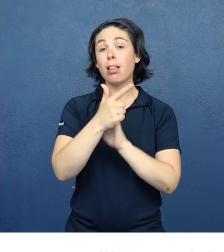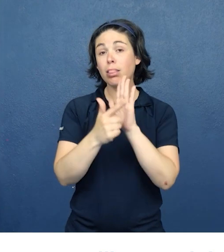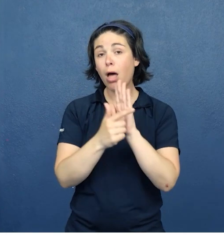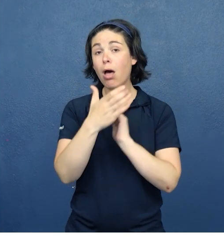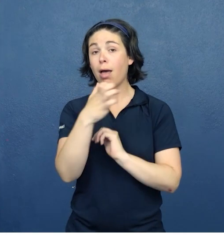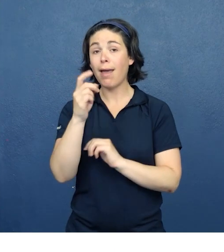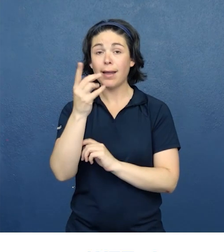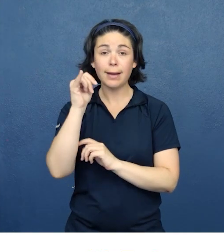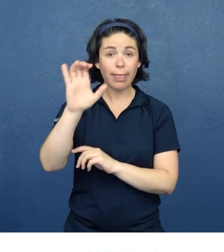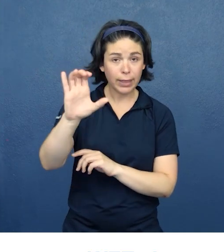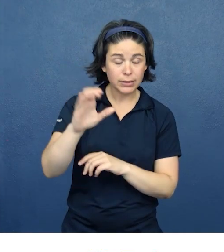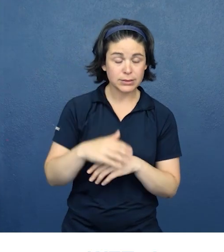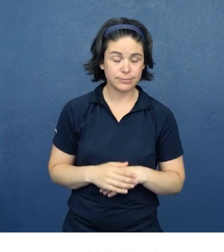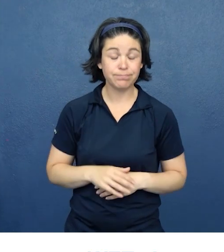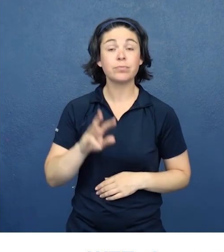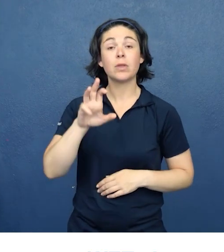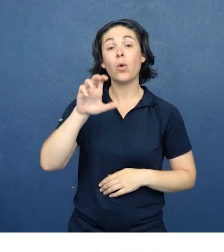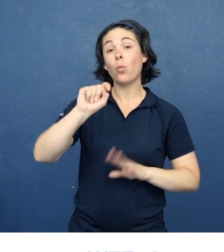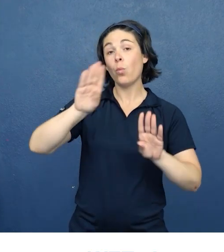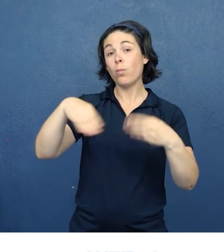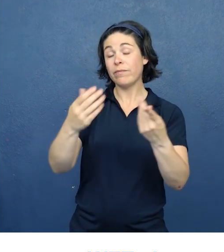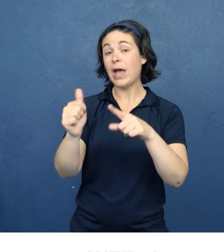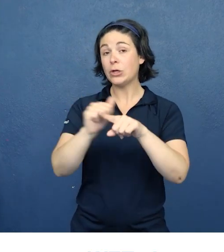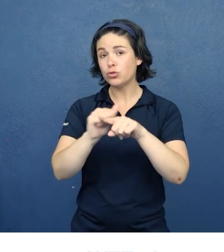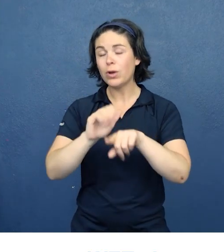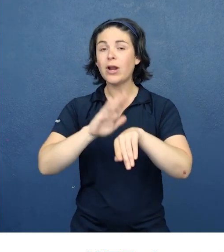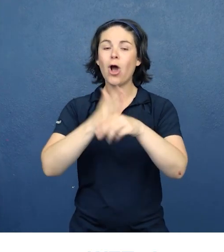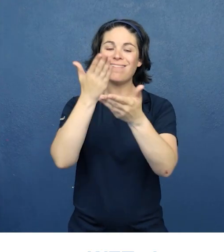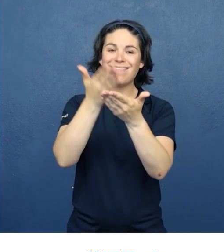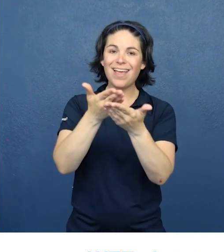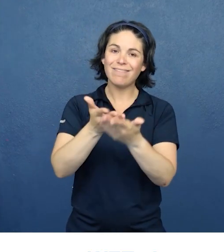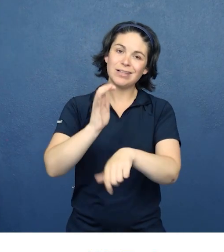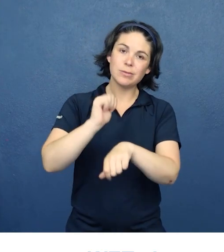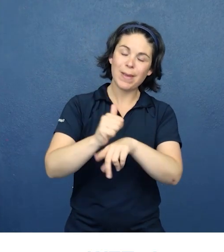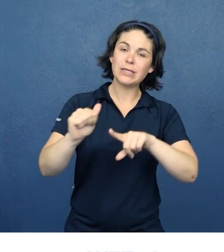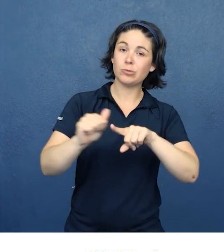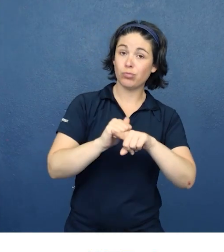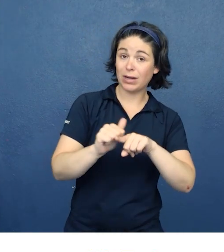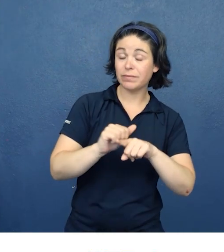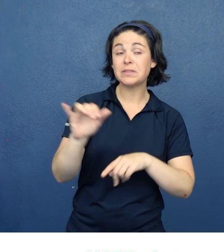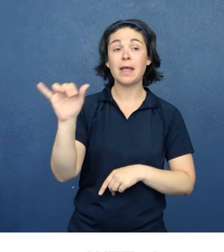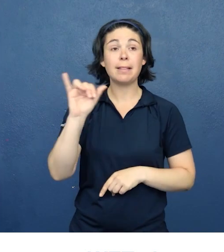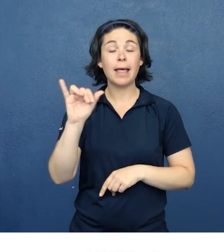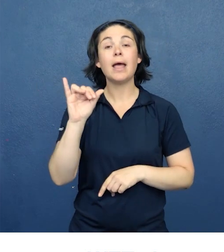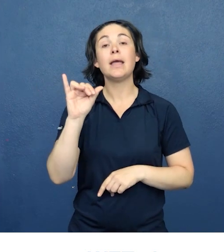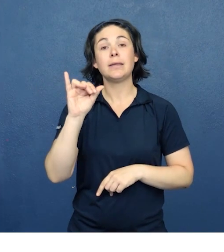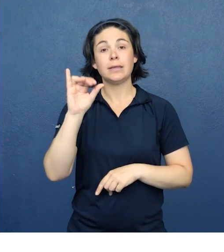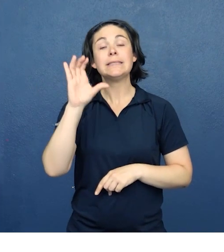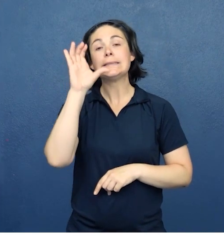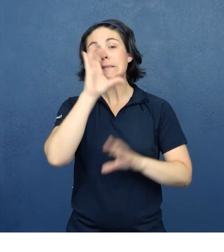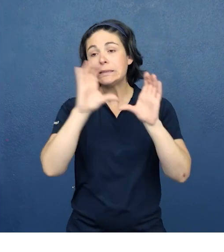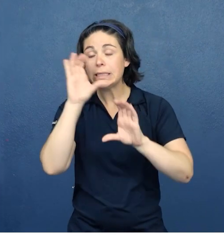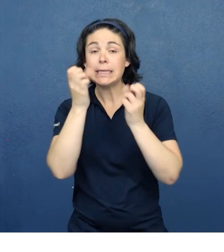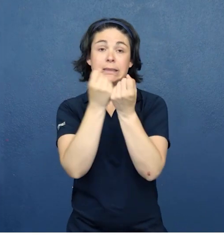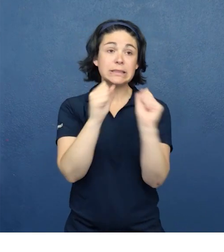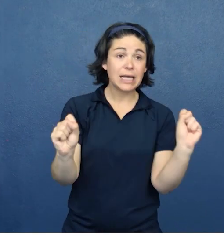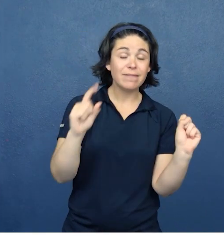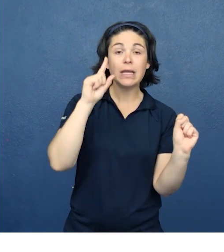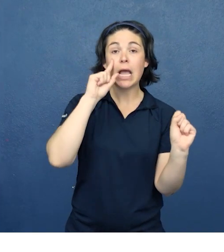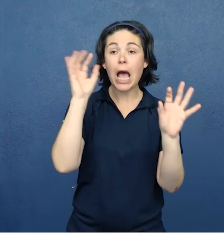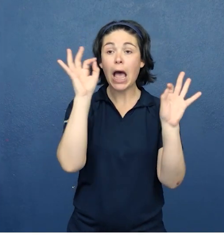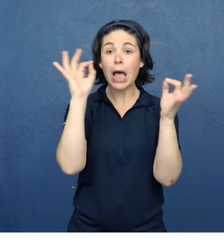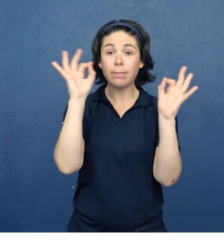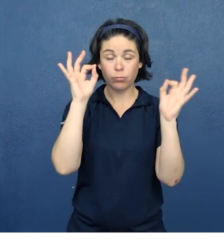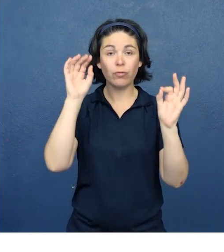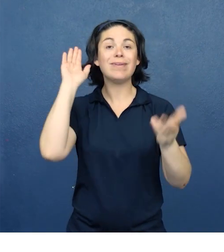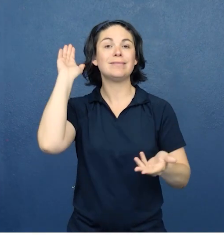ethics. WET also provided trainings on evidence-based practices like seeking safety, eye movement